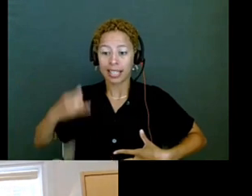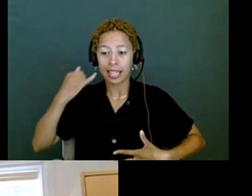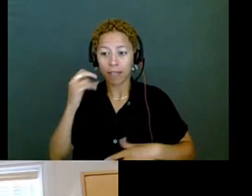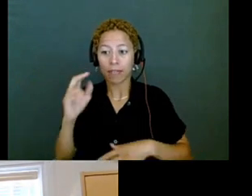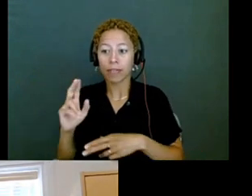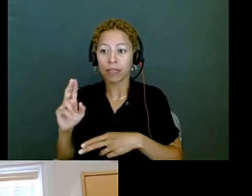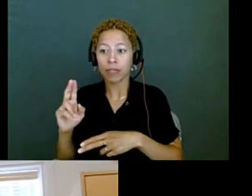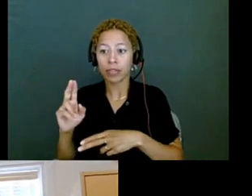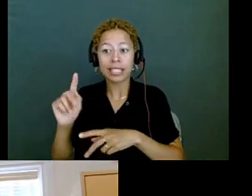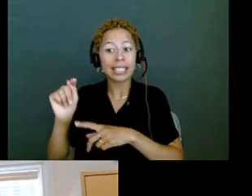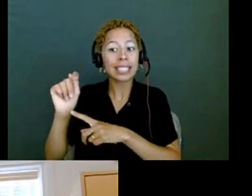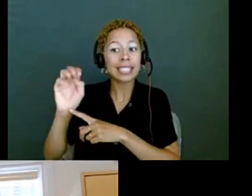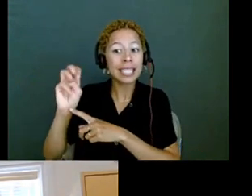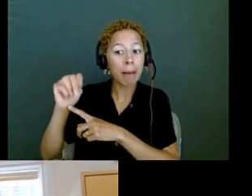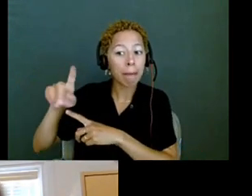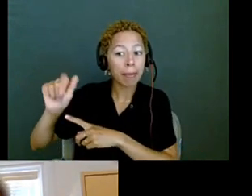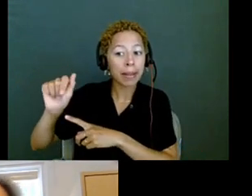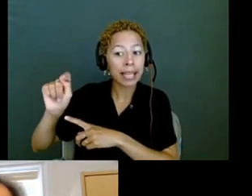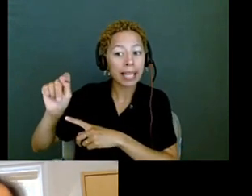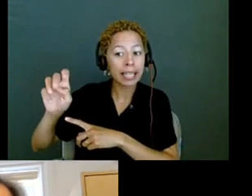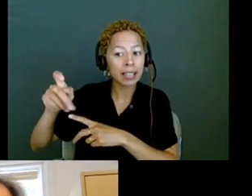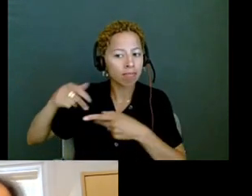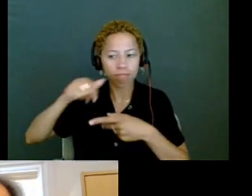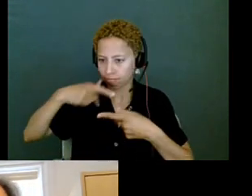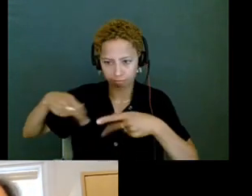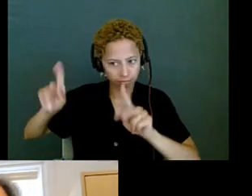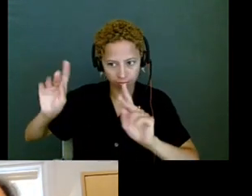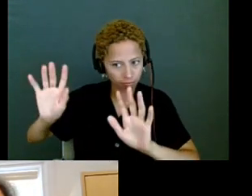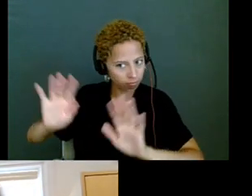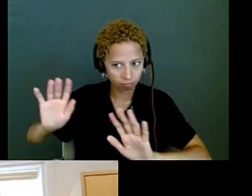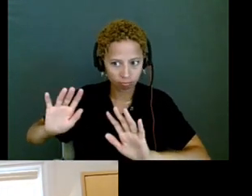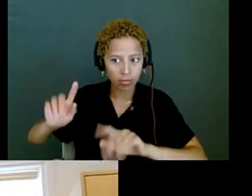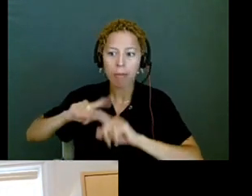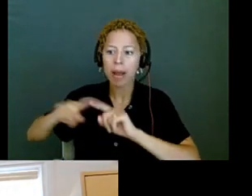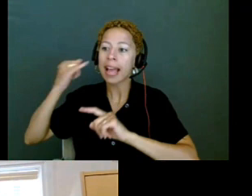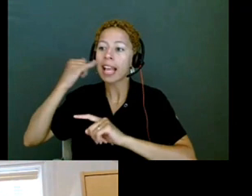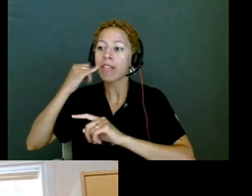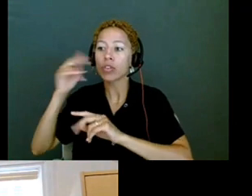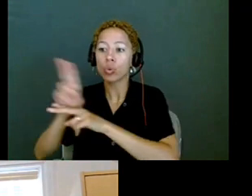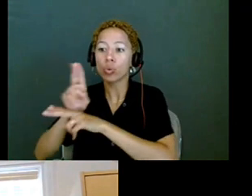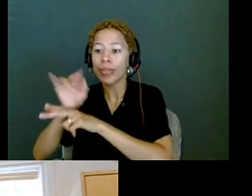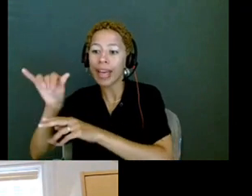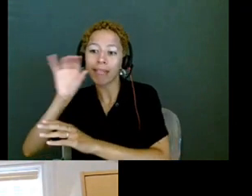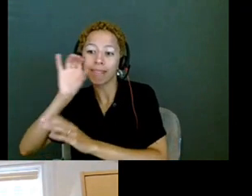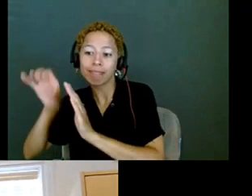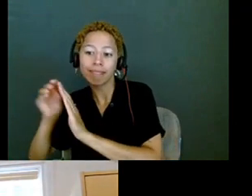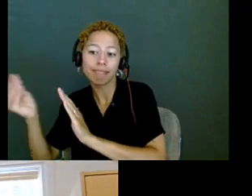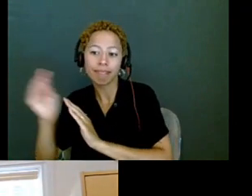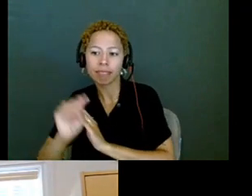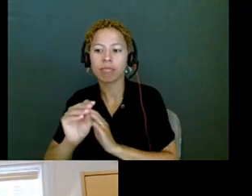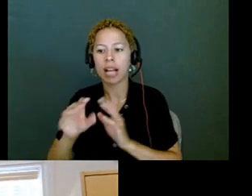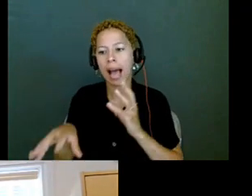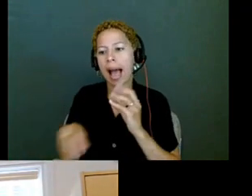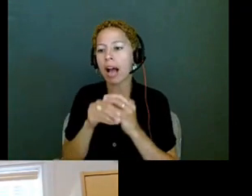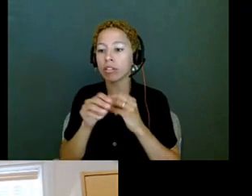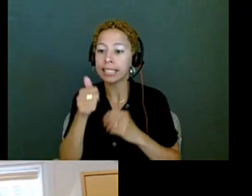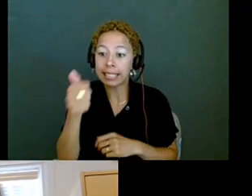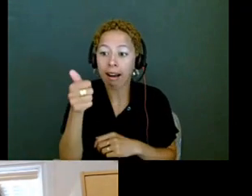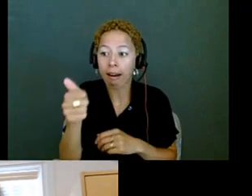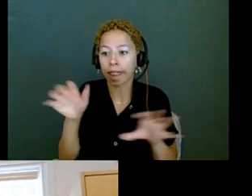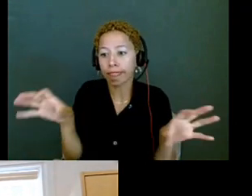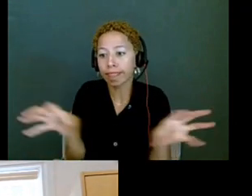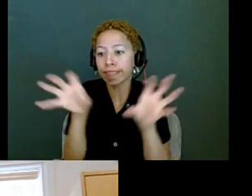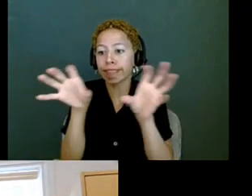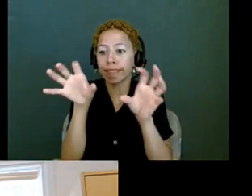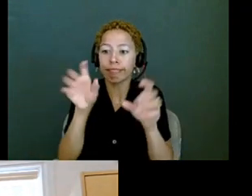you can't. But if you customize the image, add text to it, use multiple images together, then you can. So it's a